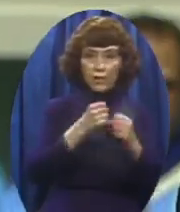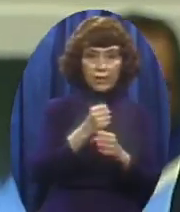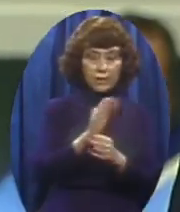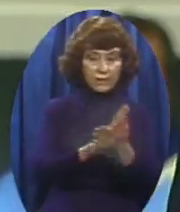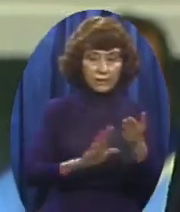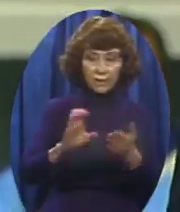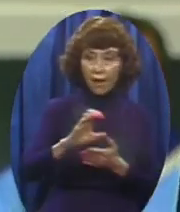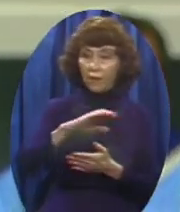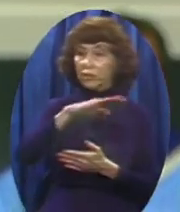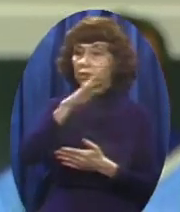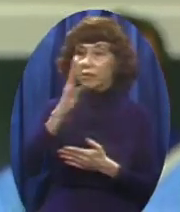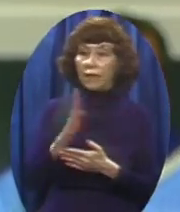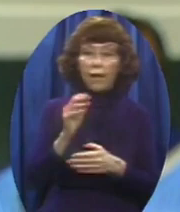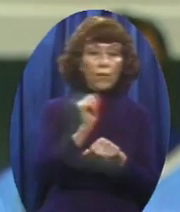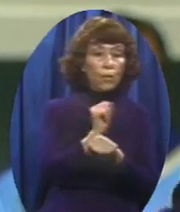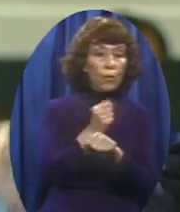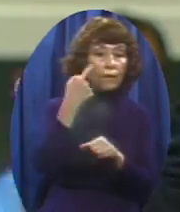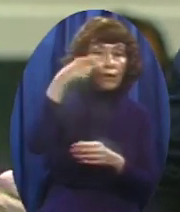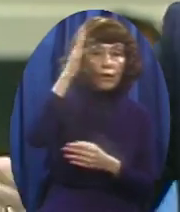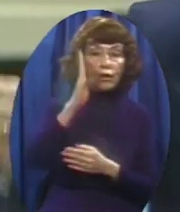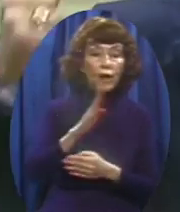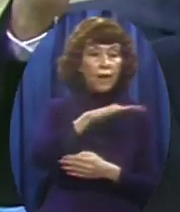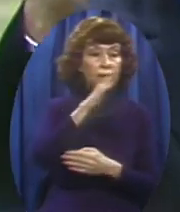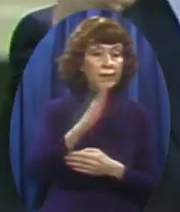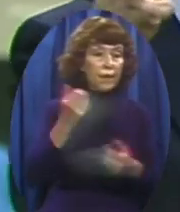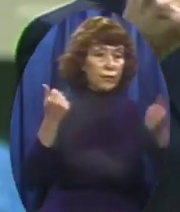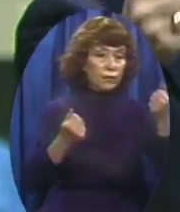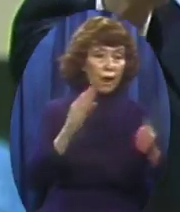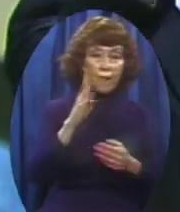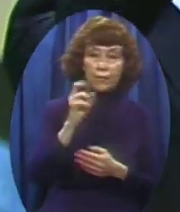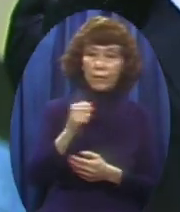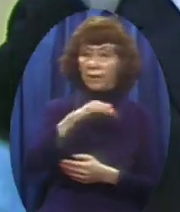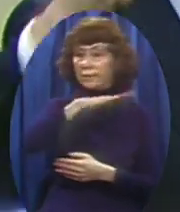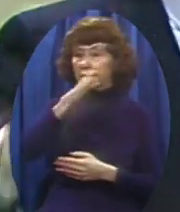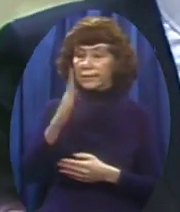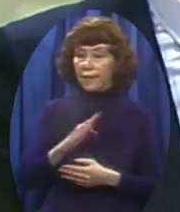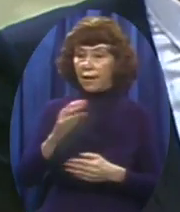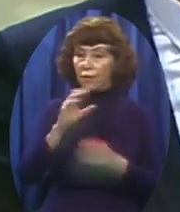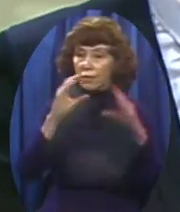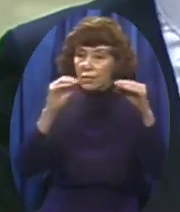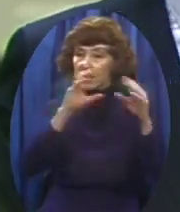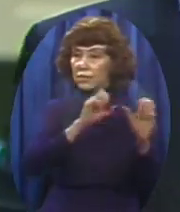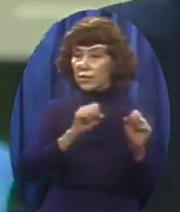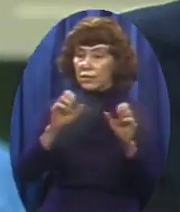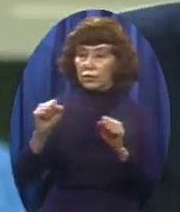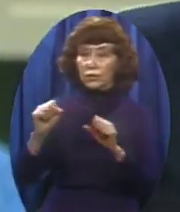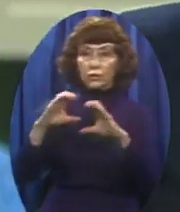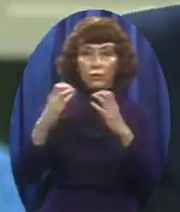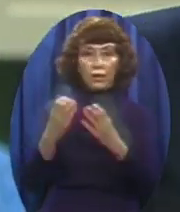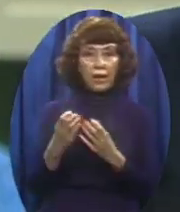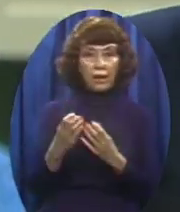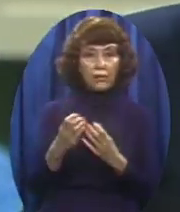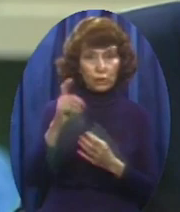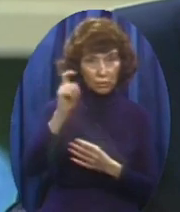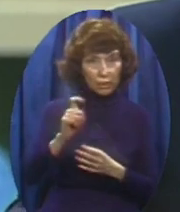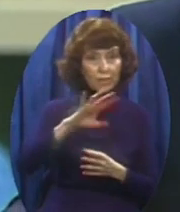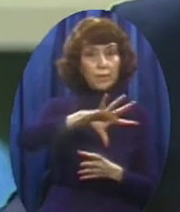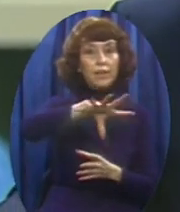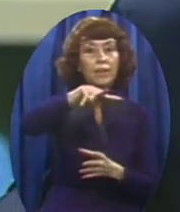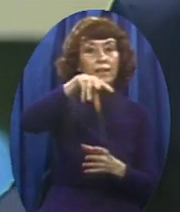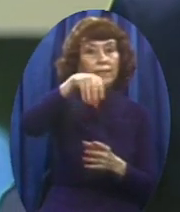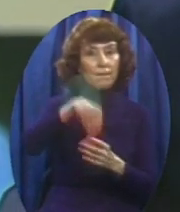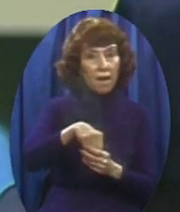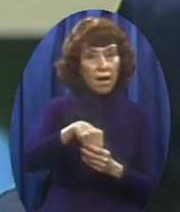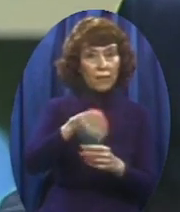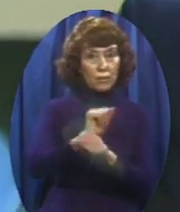soul to Christ, drive a Sunday school church bus, knock on doors, become important to some poor little needy family out there. You get involved. And